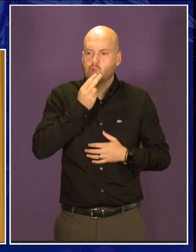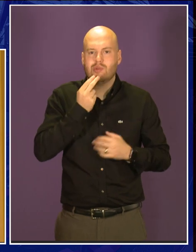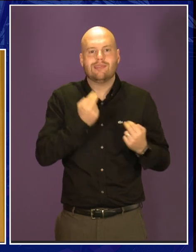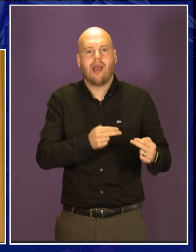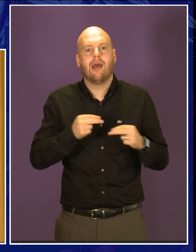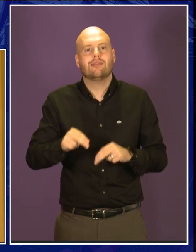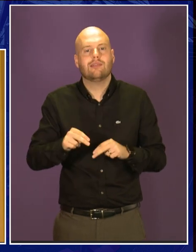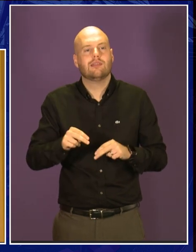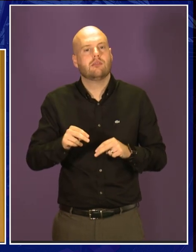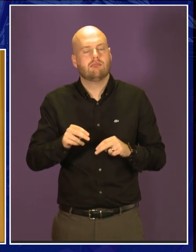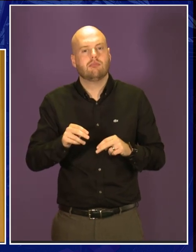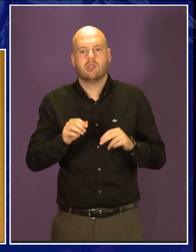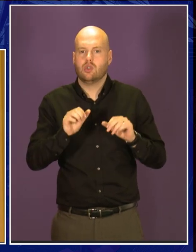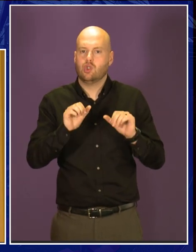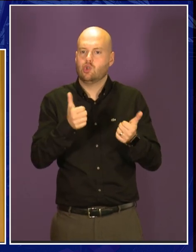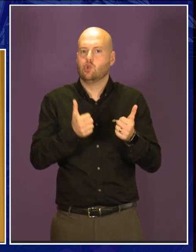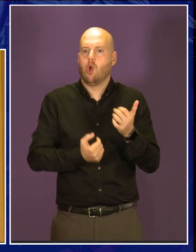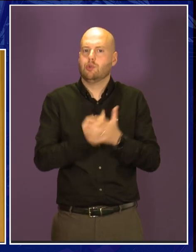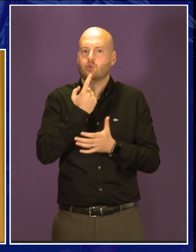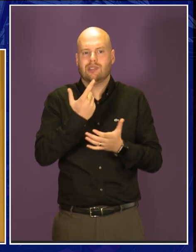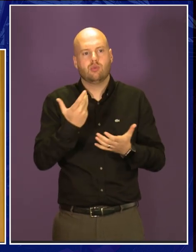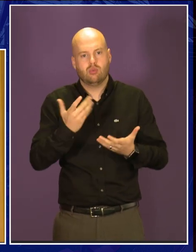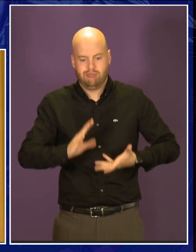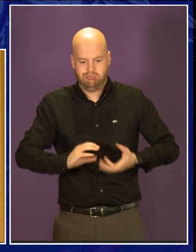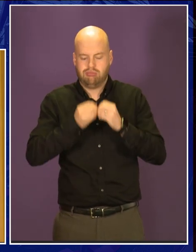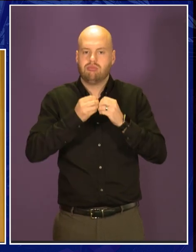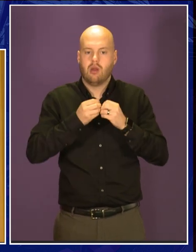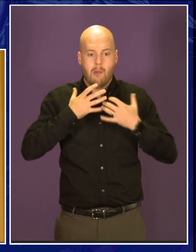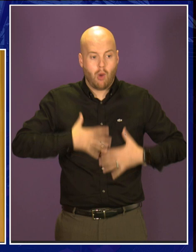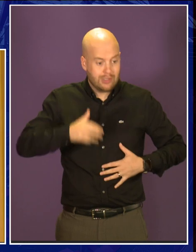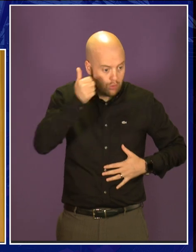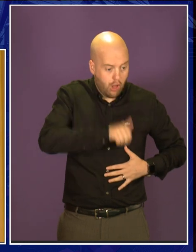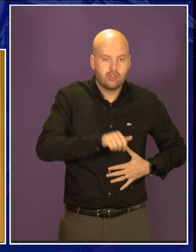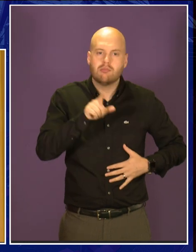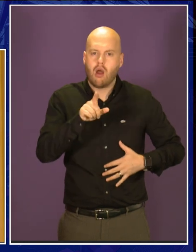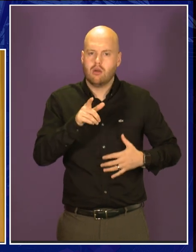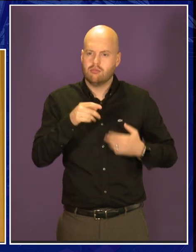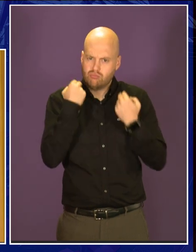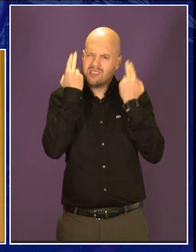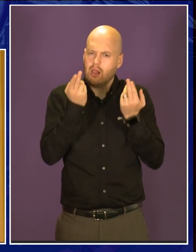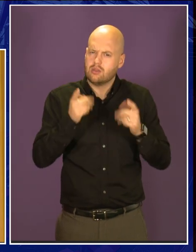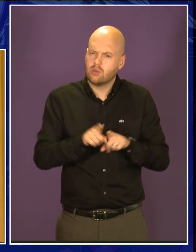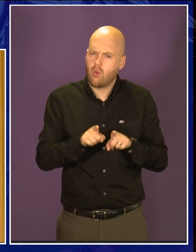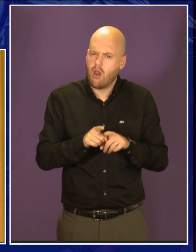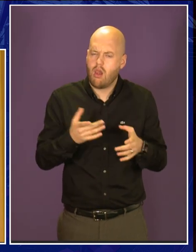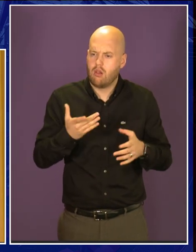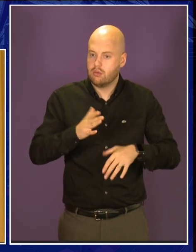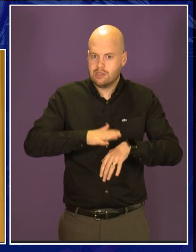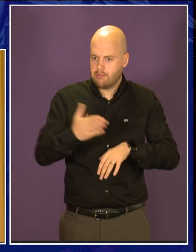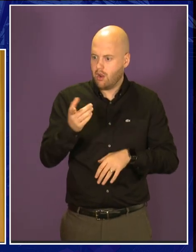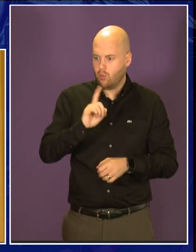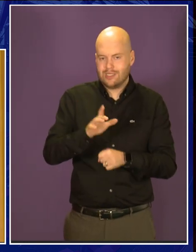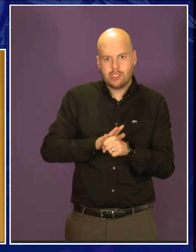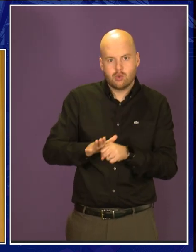way to generate not just an embodied knowledge, but a resilience that regardless of what the circumstances have been, no